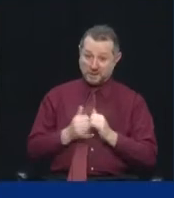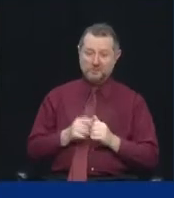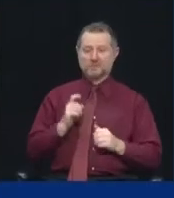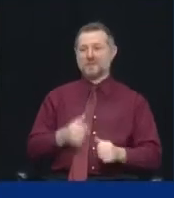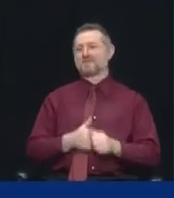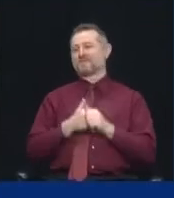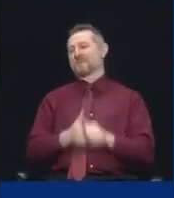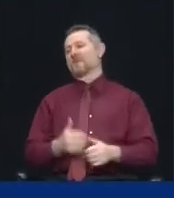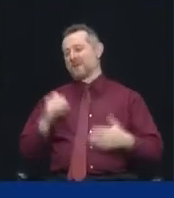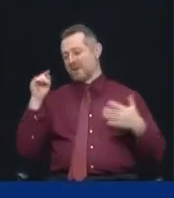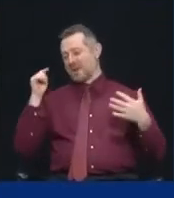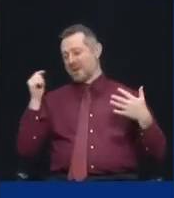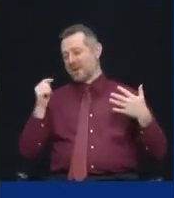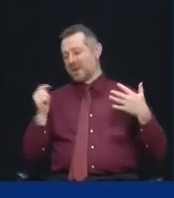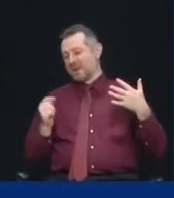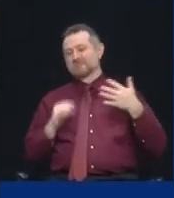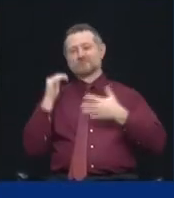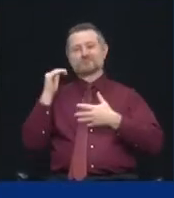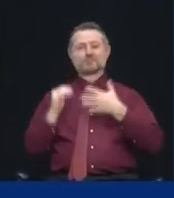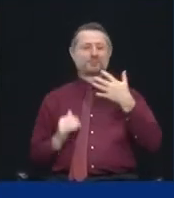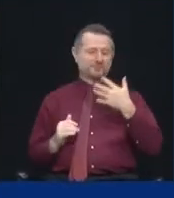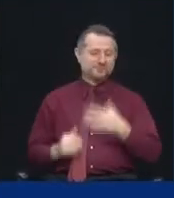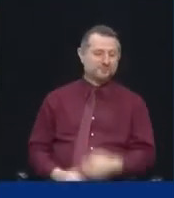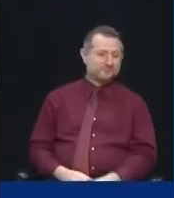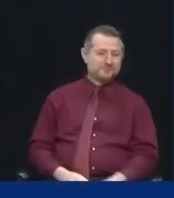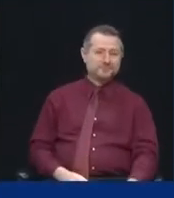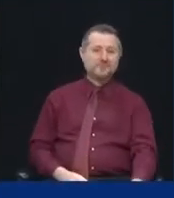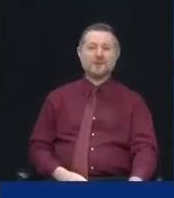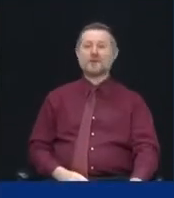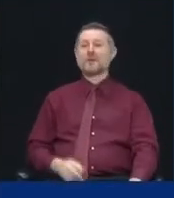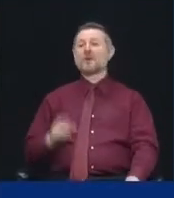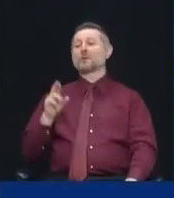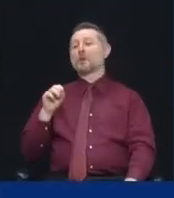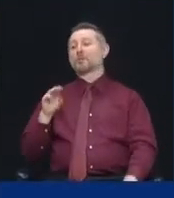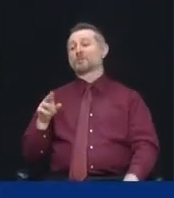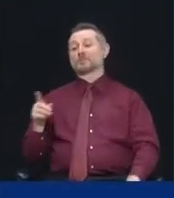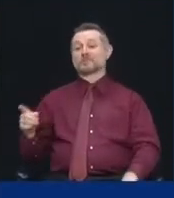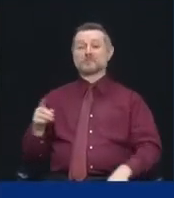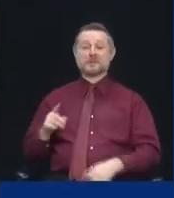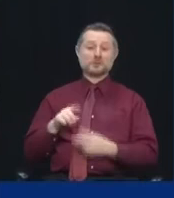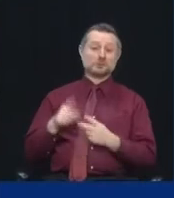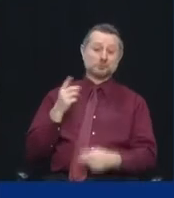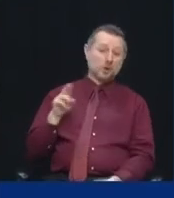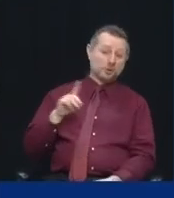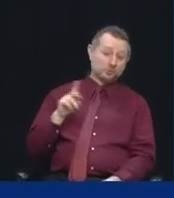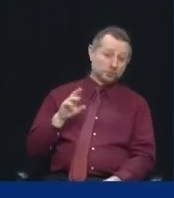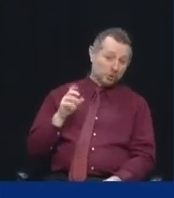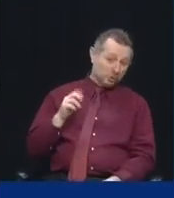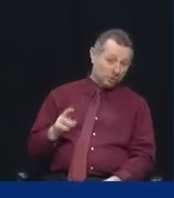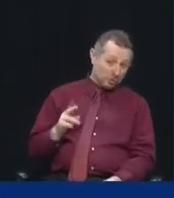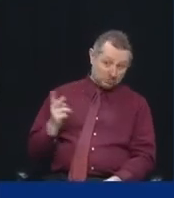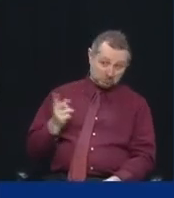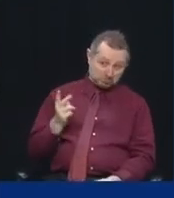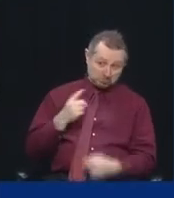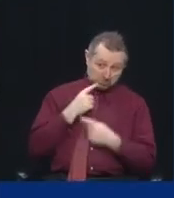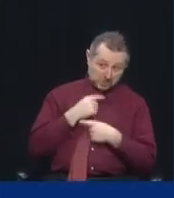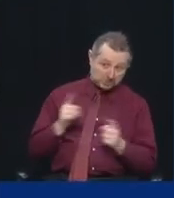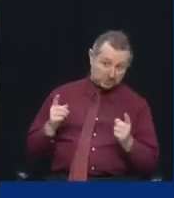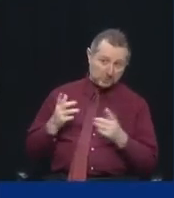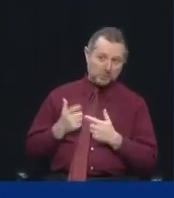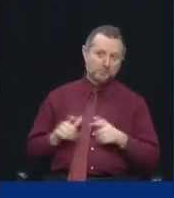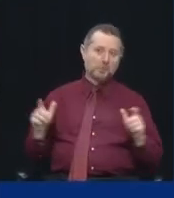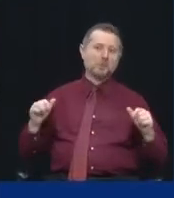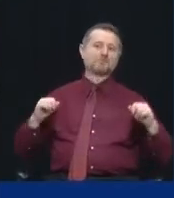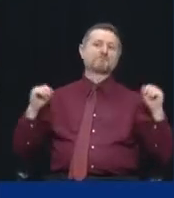So let's stay sharp, let's stay committed. But Rob, Dr. Zucker, the guidance on large gatherings